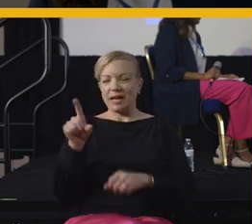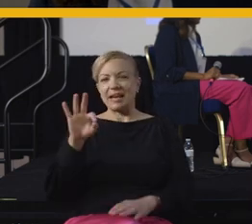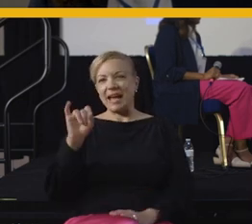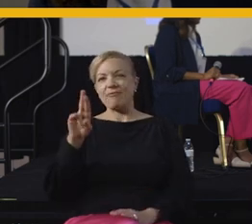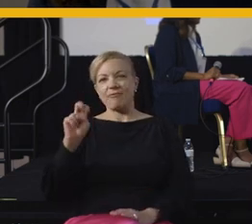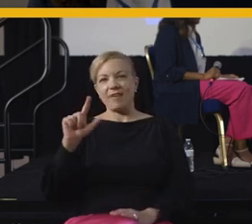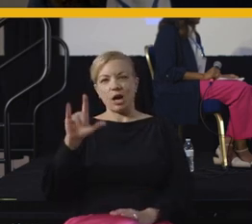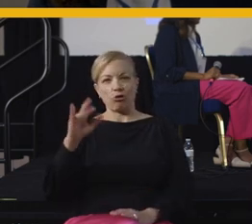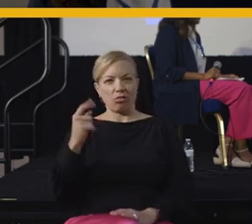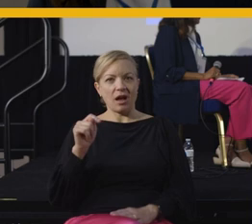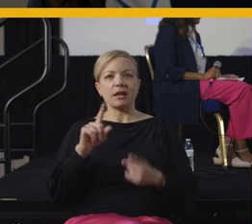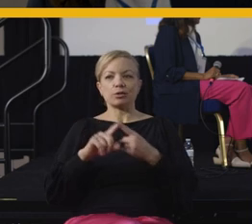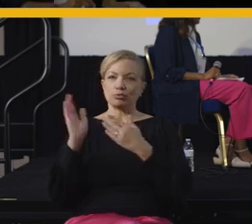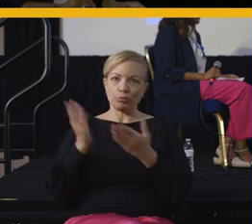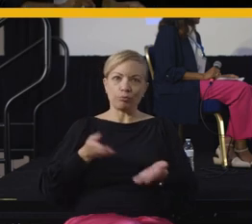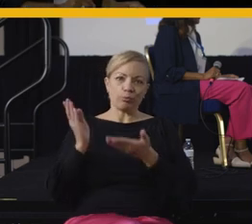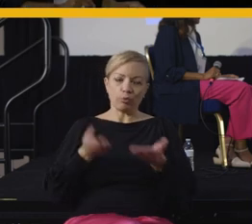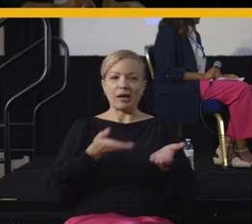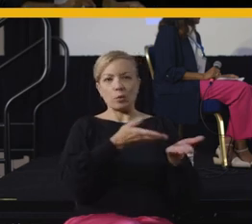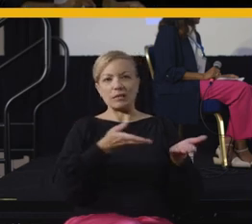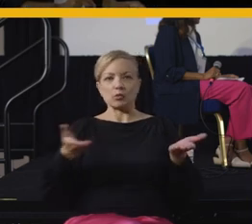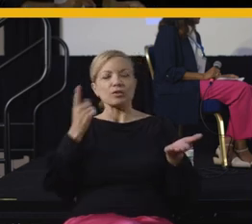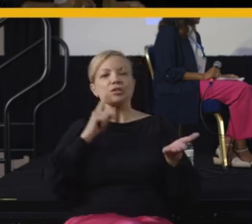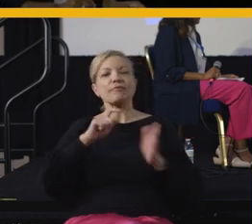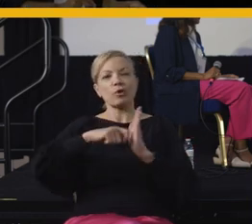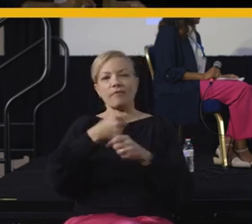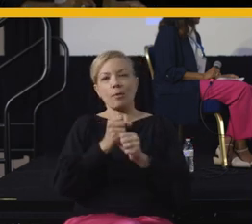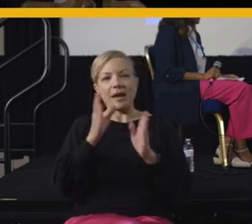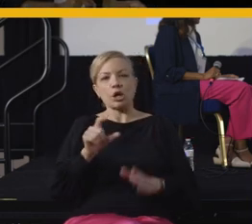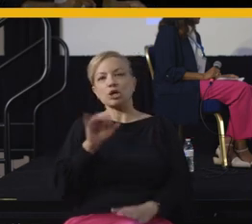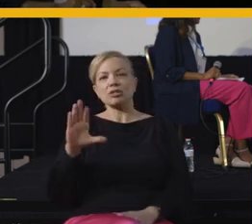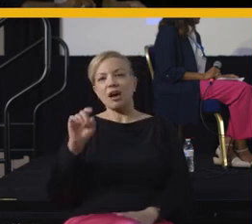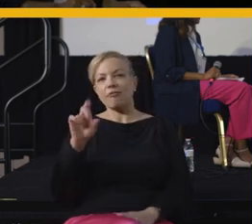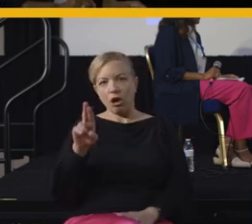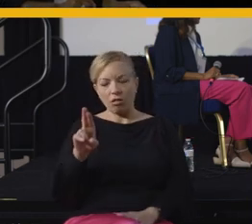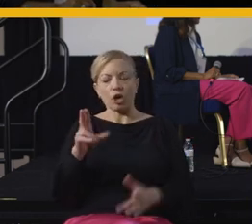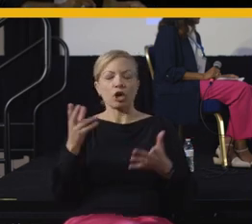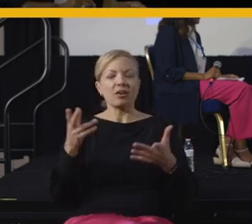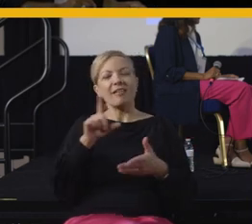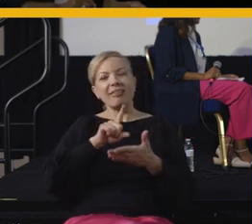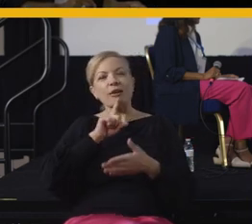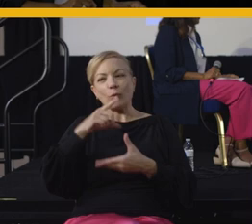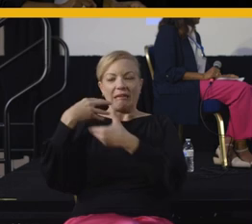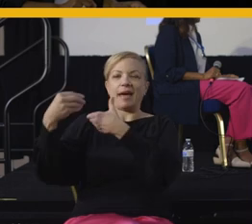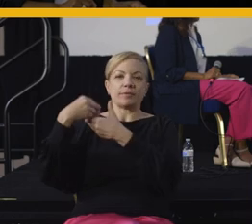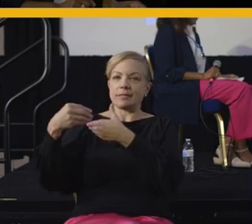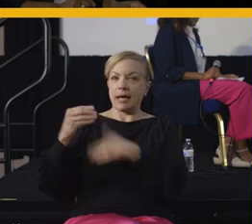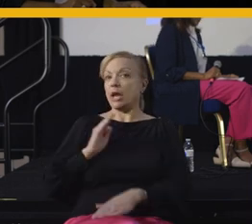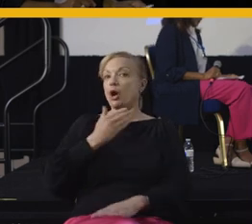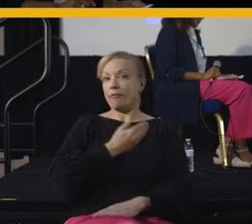in bringing resources to filmmakers of color based outside of what I like to call the film